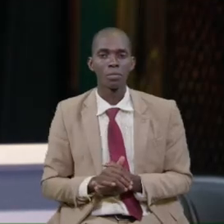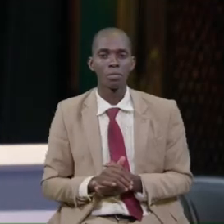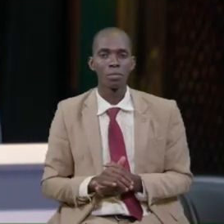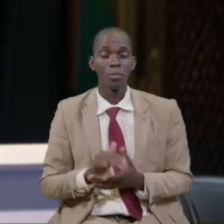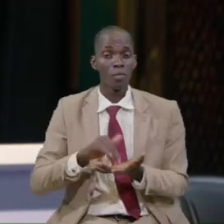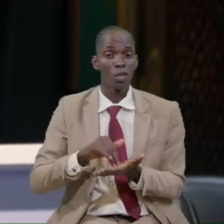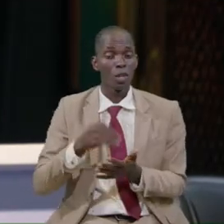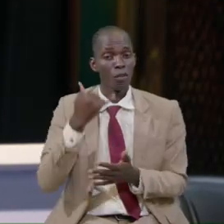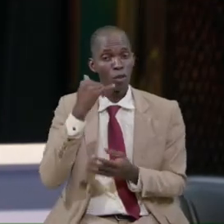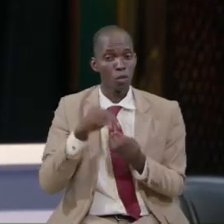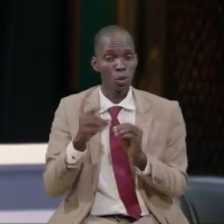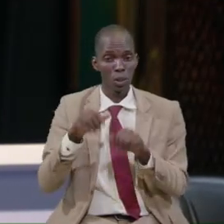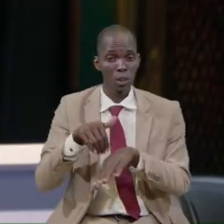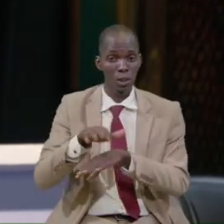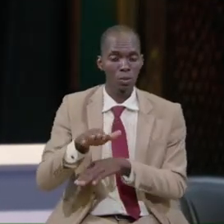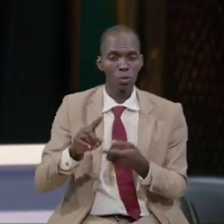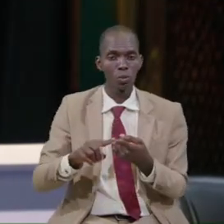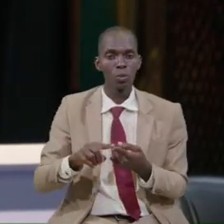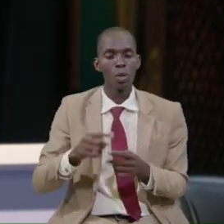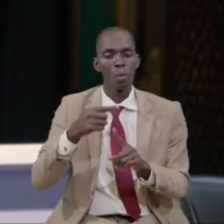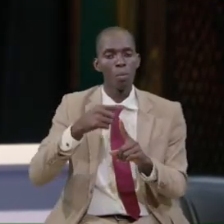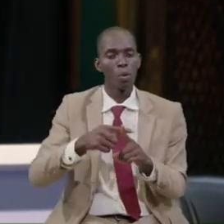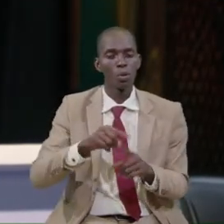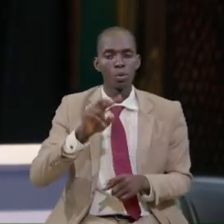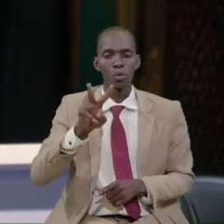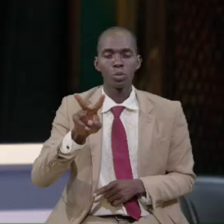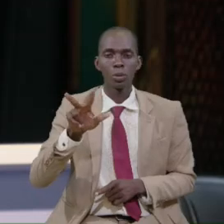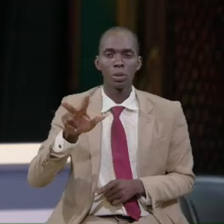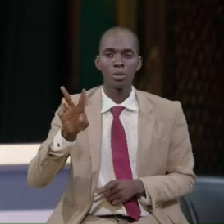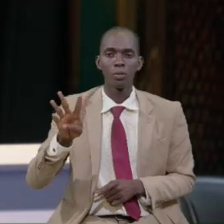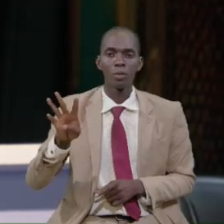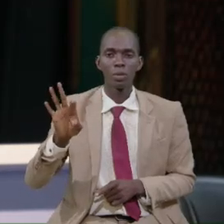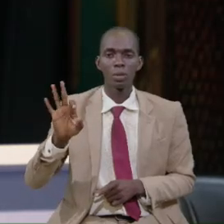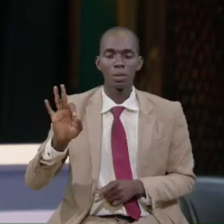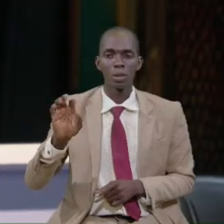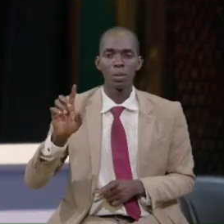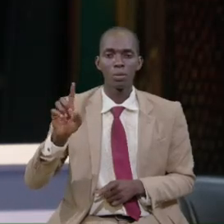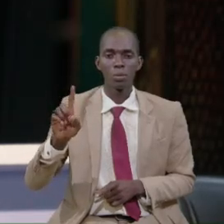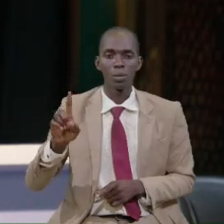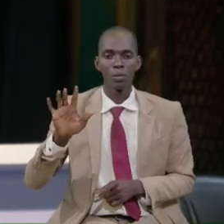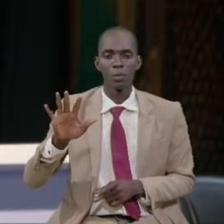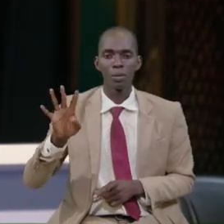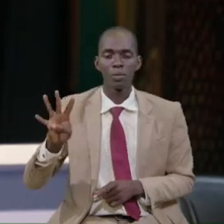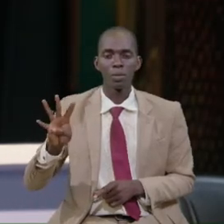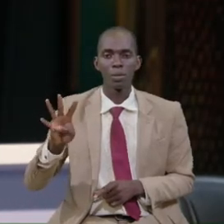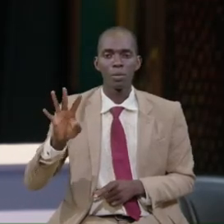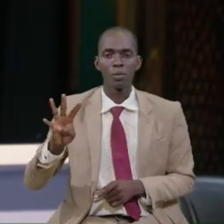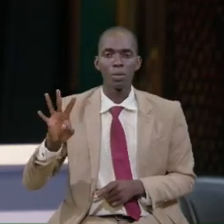+ 234 991 54